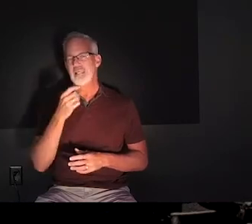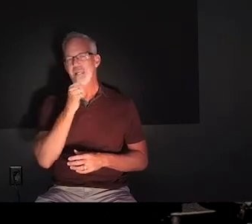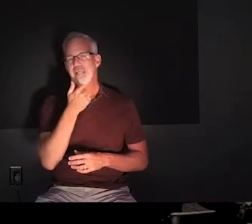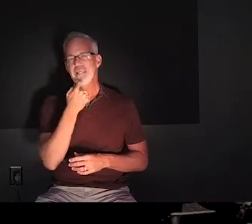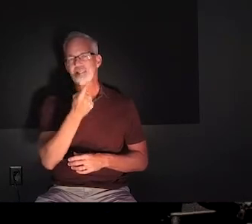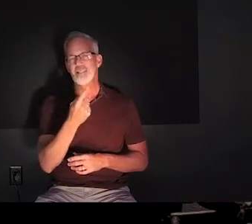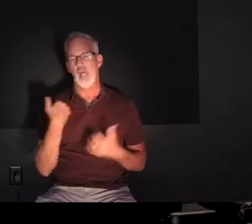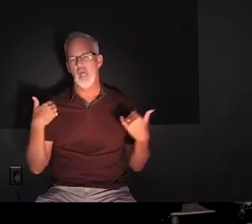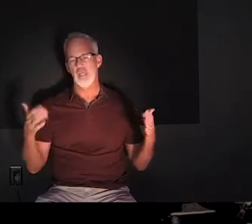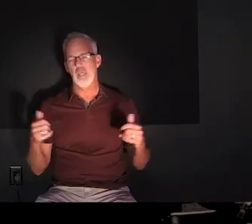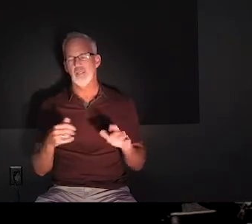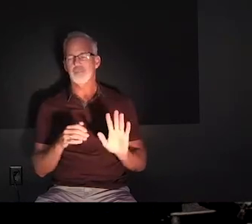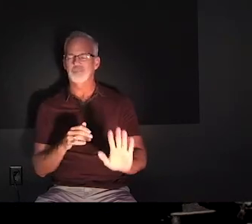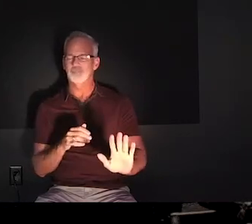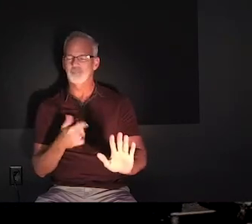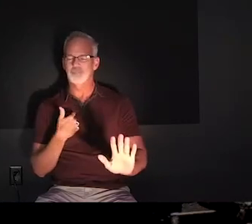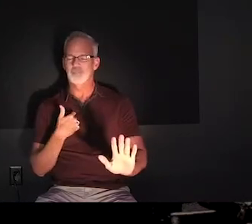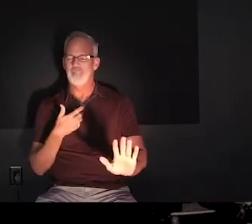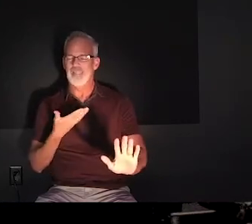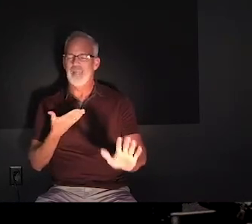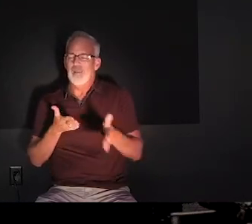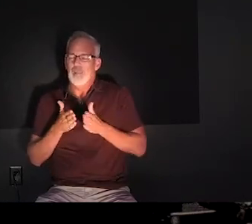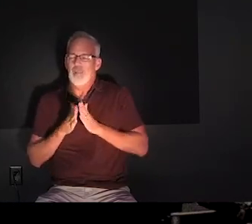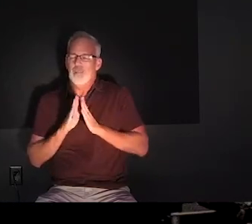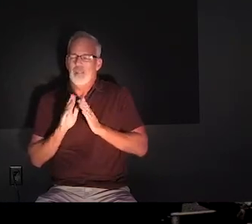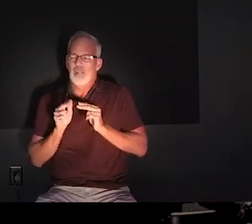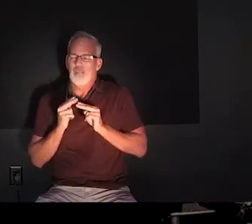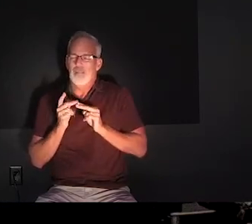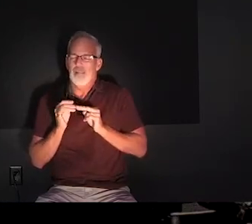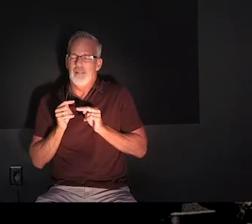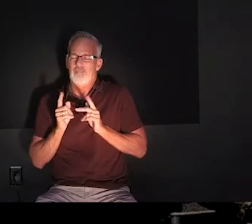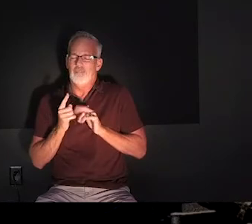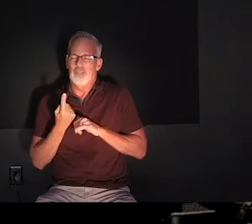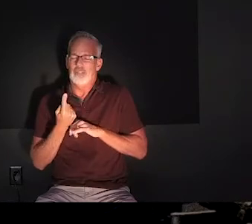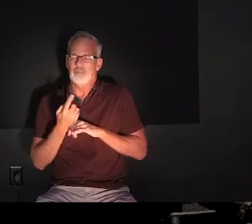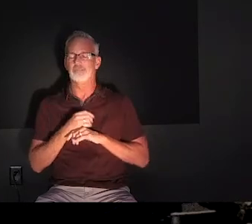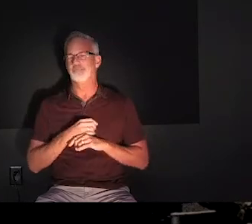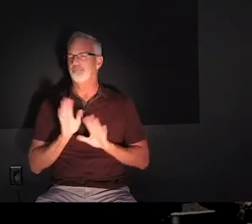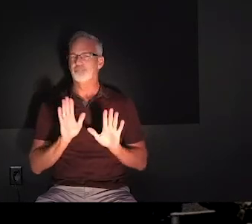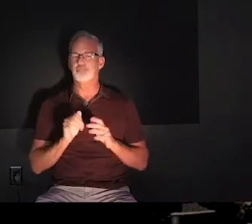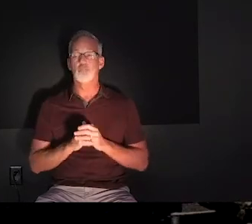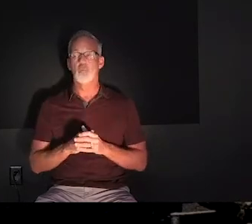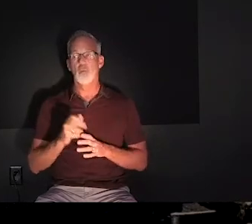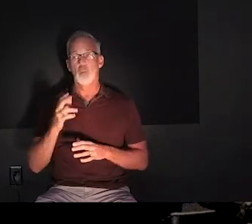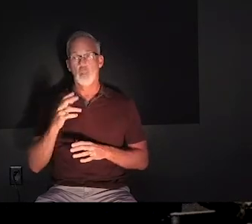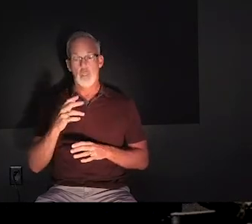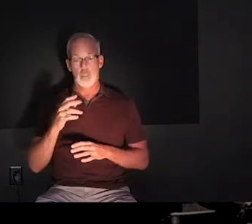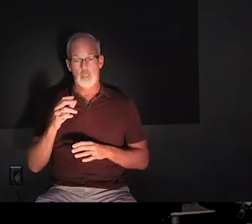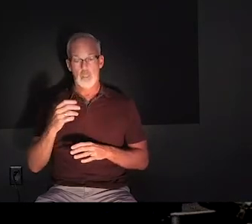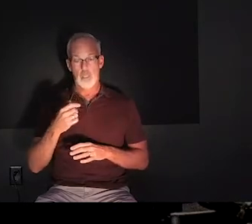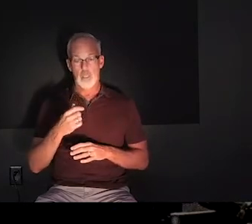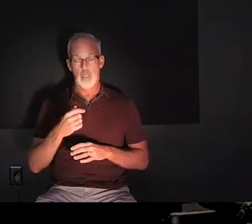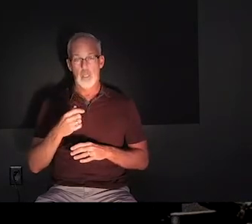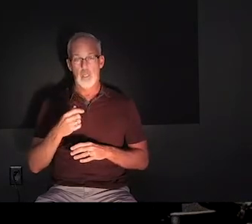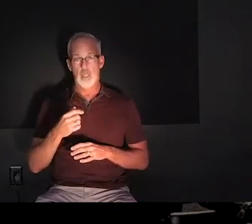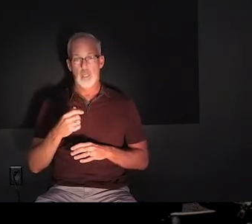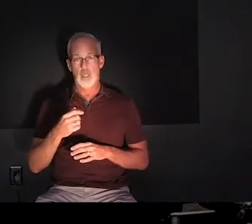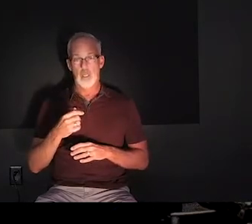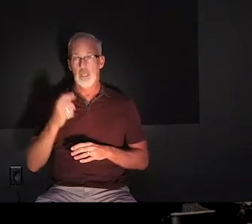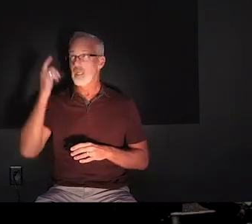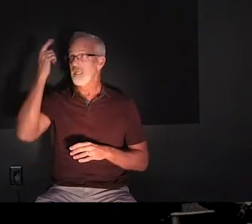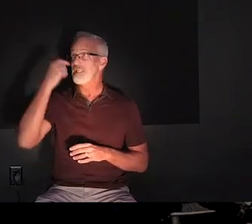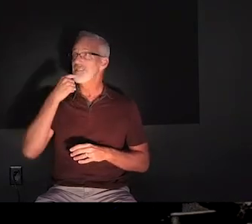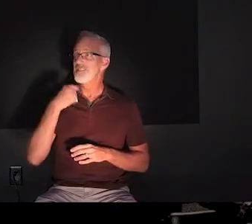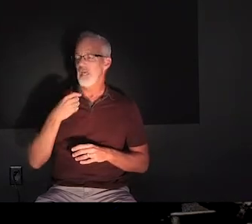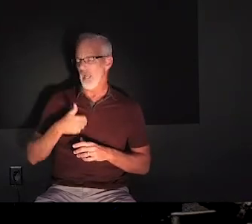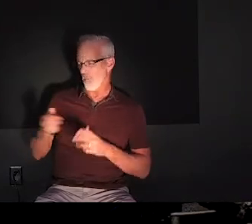little while before I'm going to go do this. Or do you know, hey, can I tell God, but look at all these people I'm witnessing